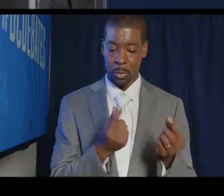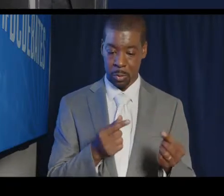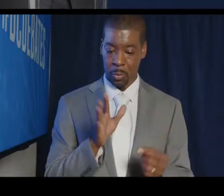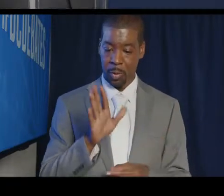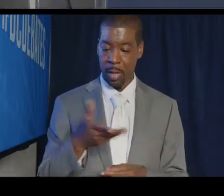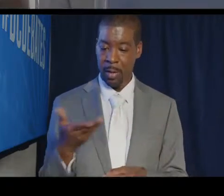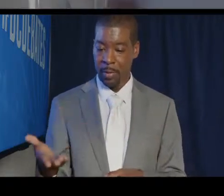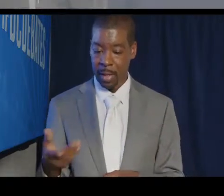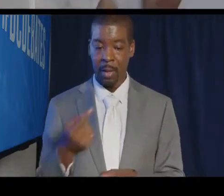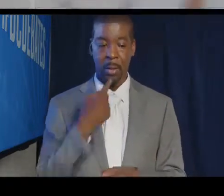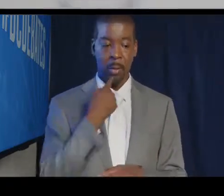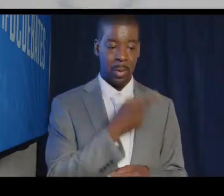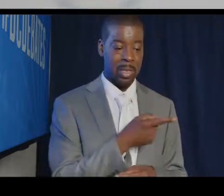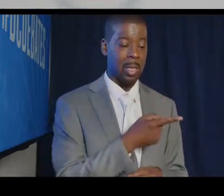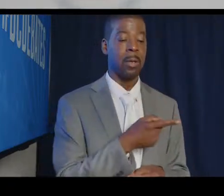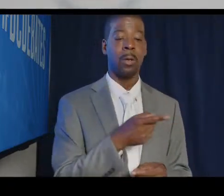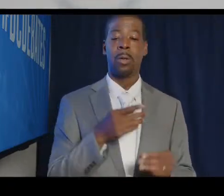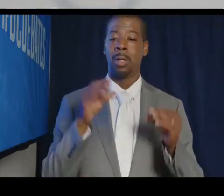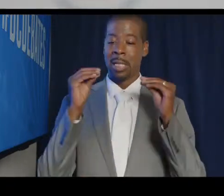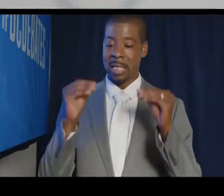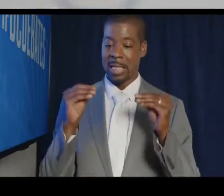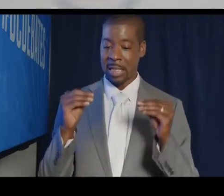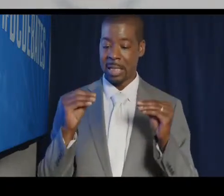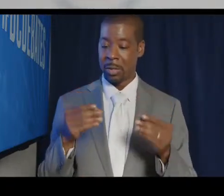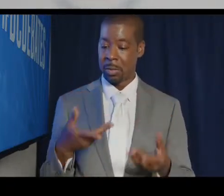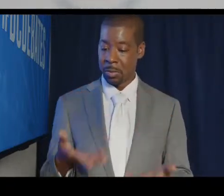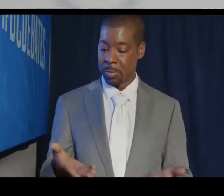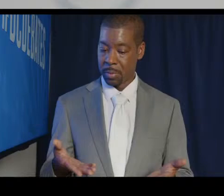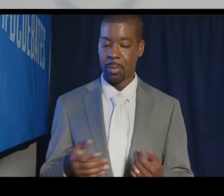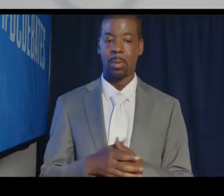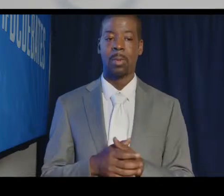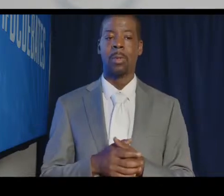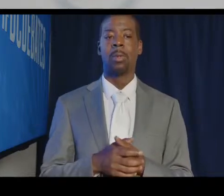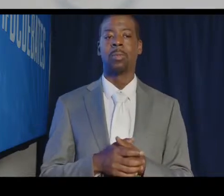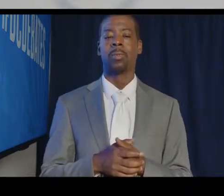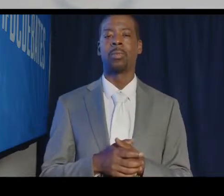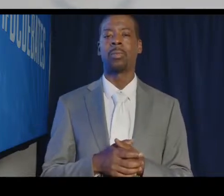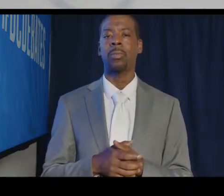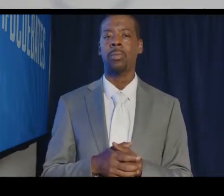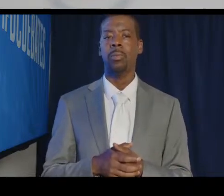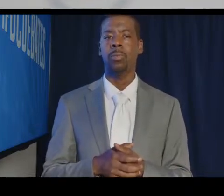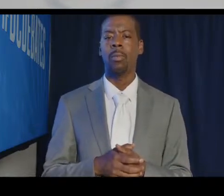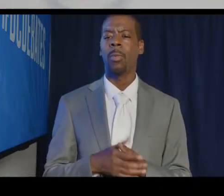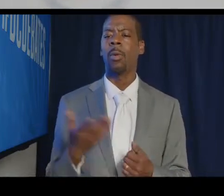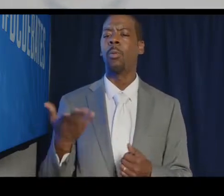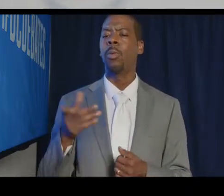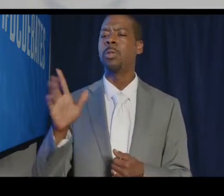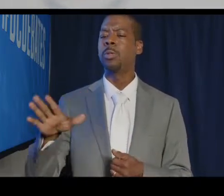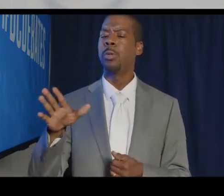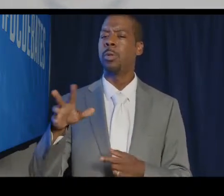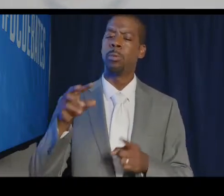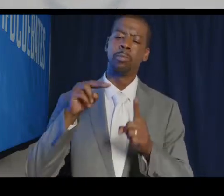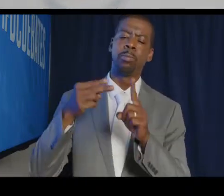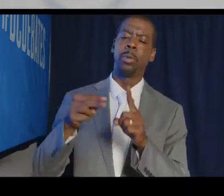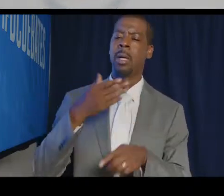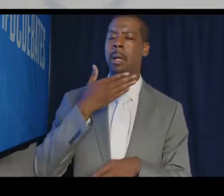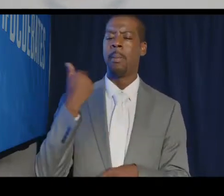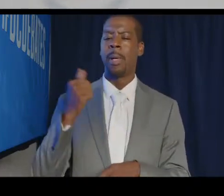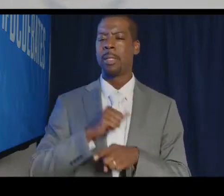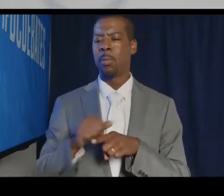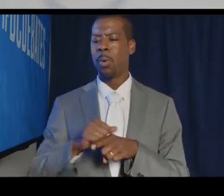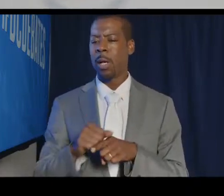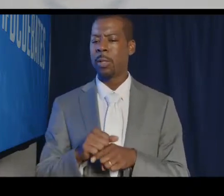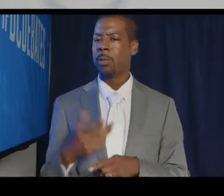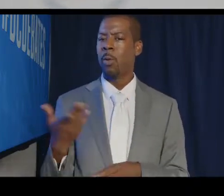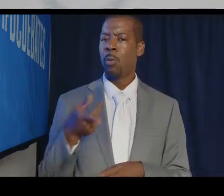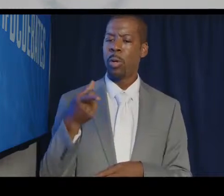education professionals what they should do, instead of asking them, what is the best practice? What are the kinds of things that you think